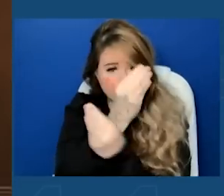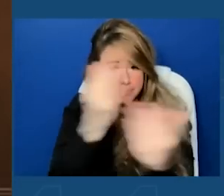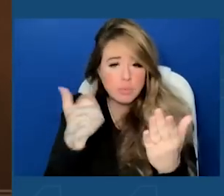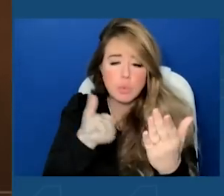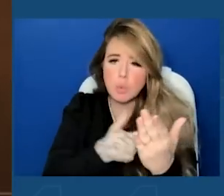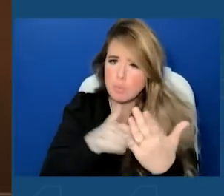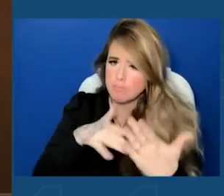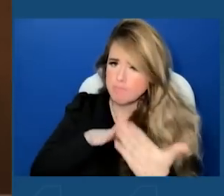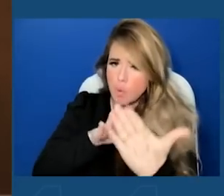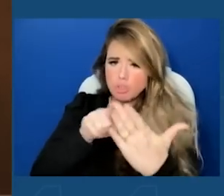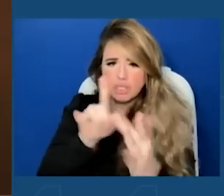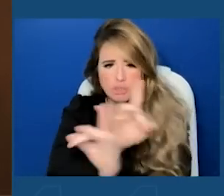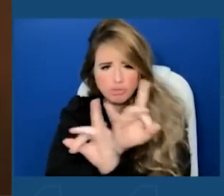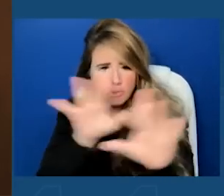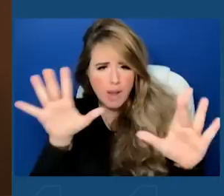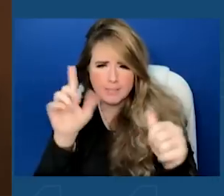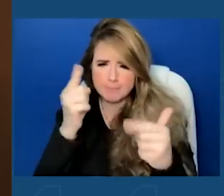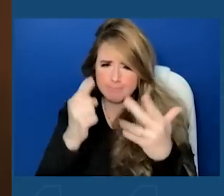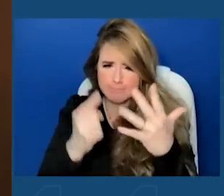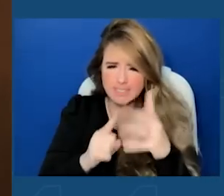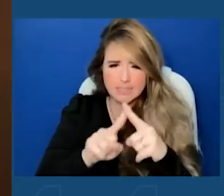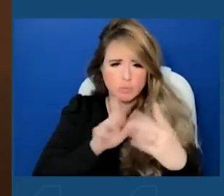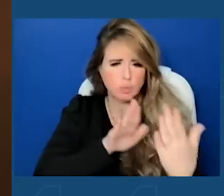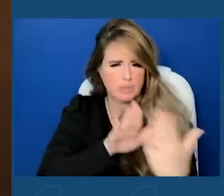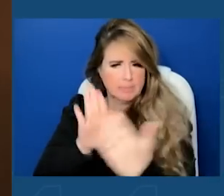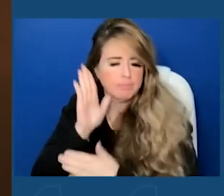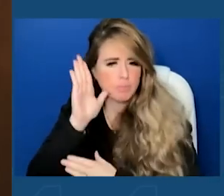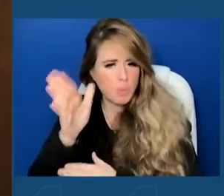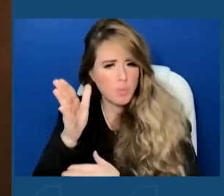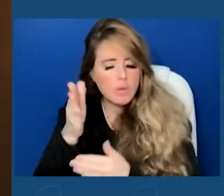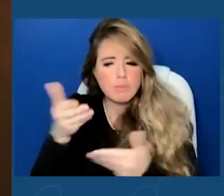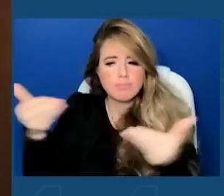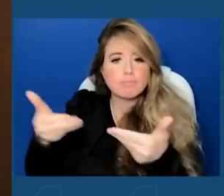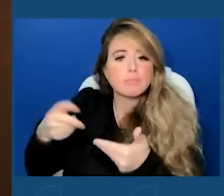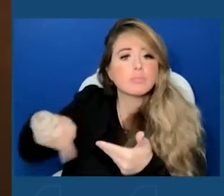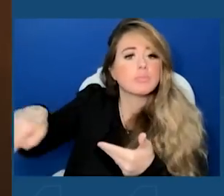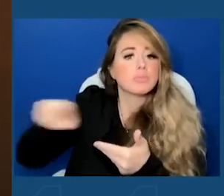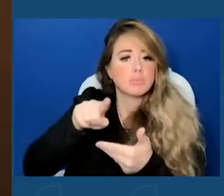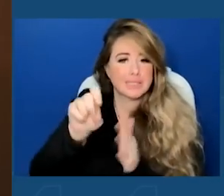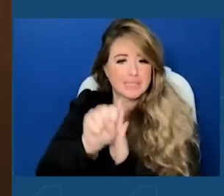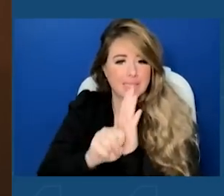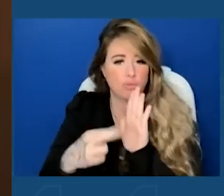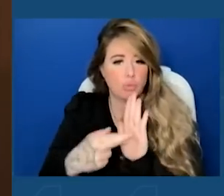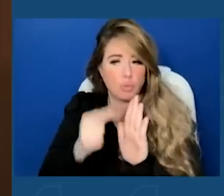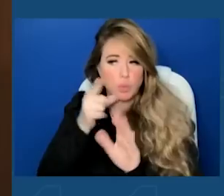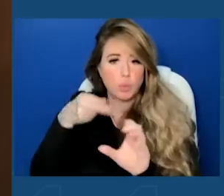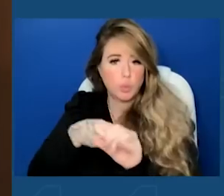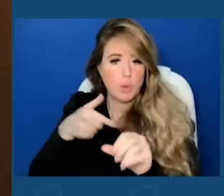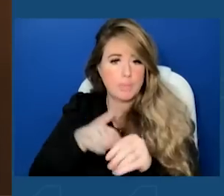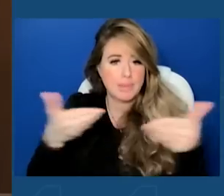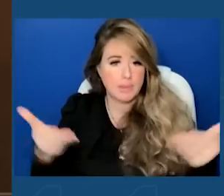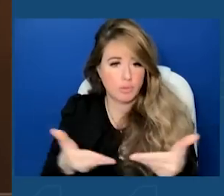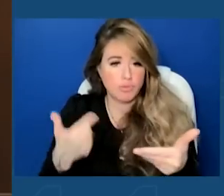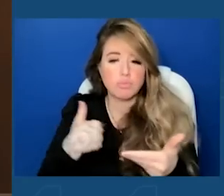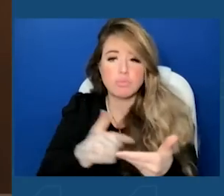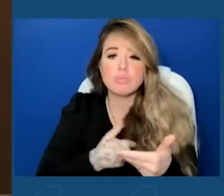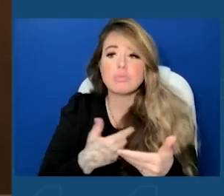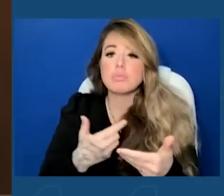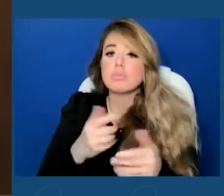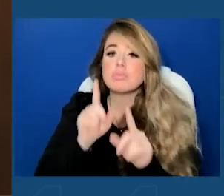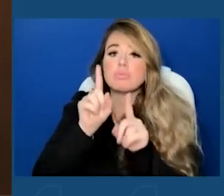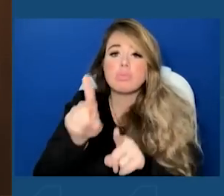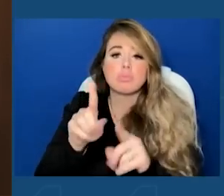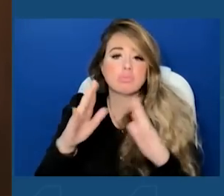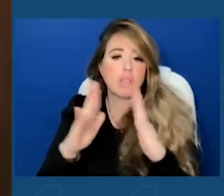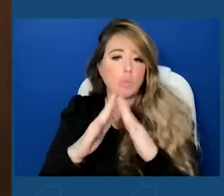as joined by our incredible teams. I'll be introducing our representatives from the state who've joined me here. We spent Christmas in downtown Buffalo in